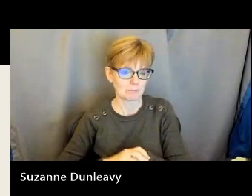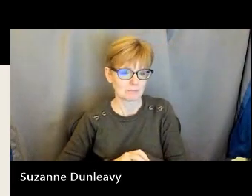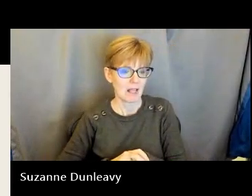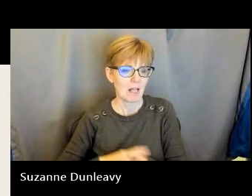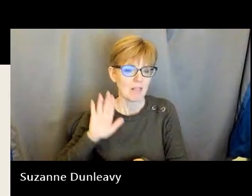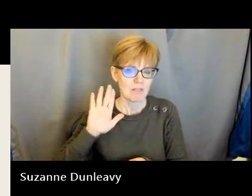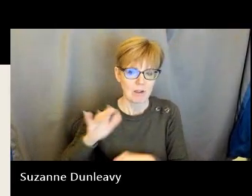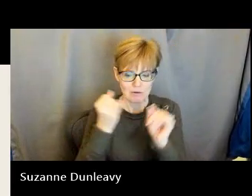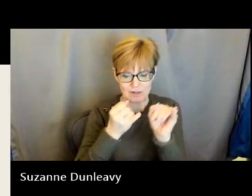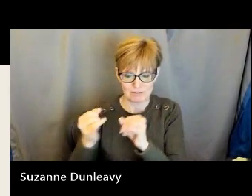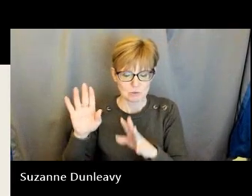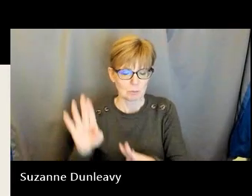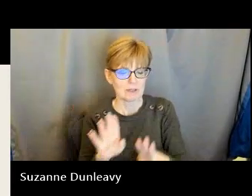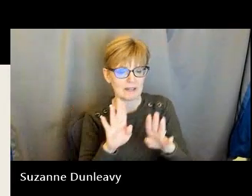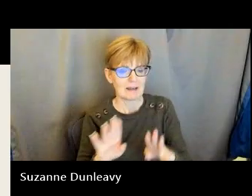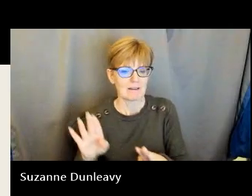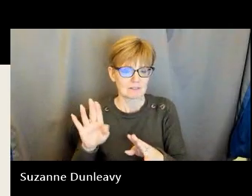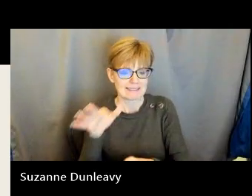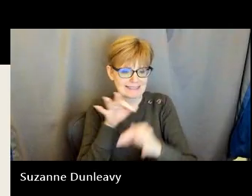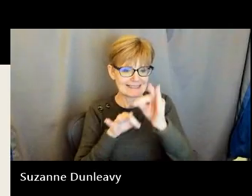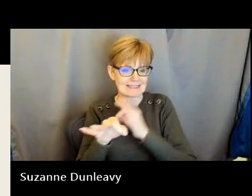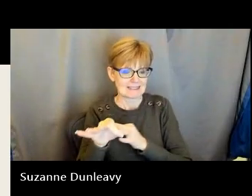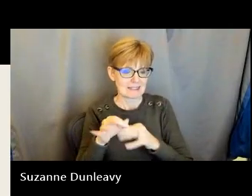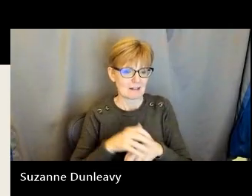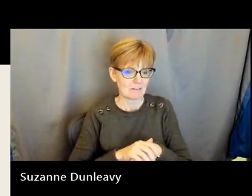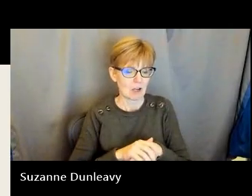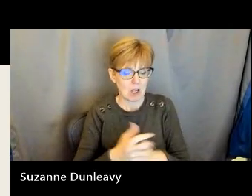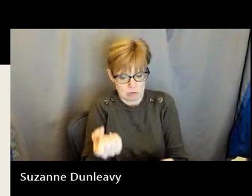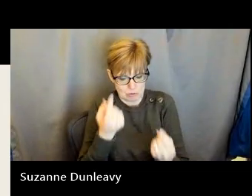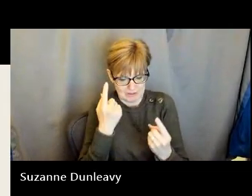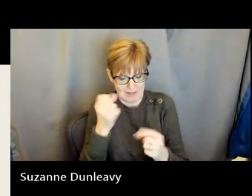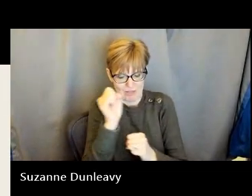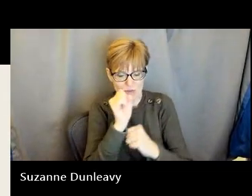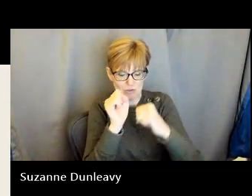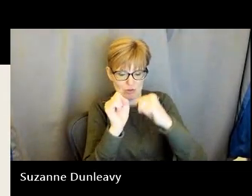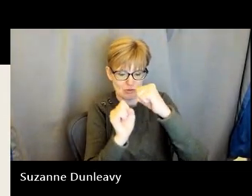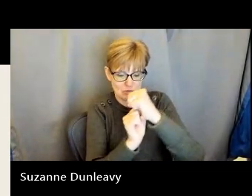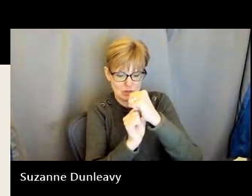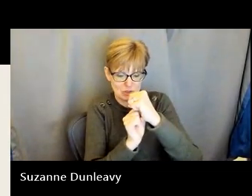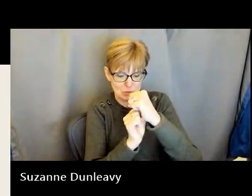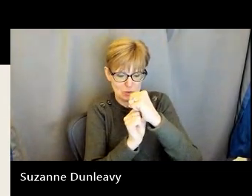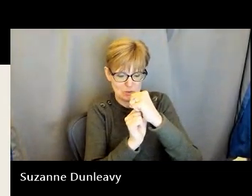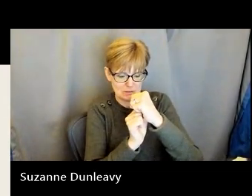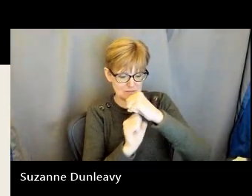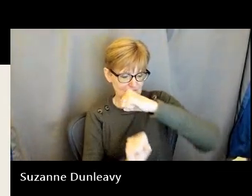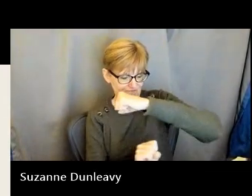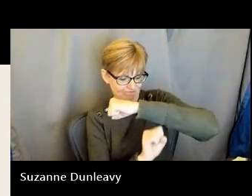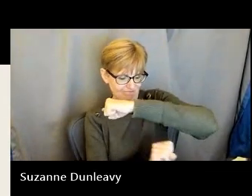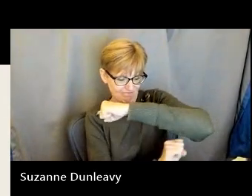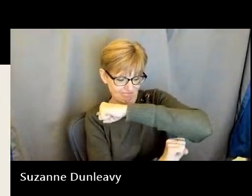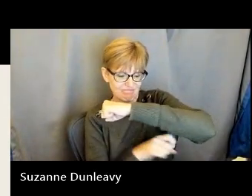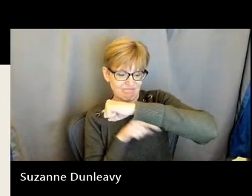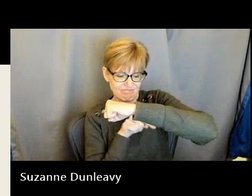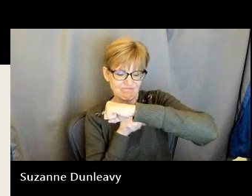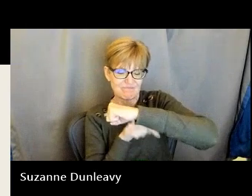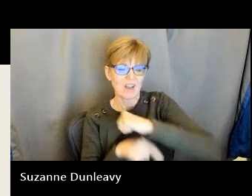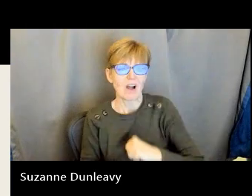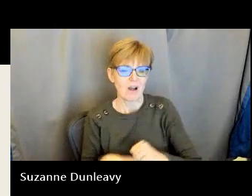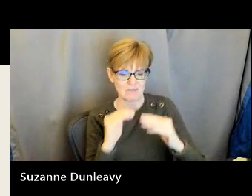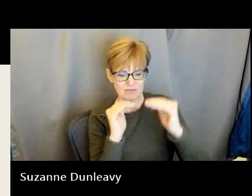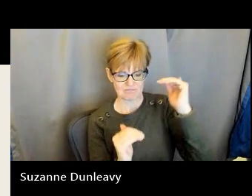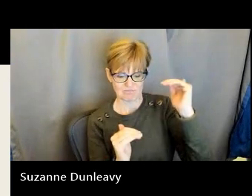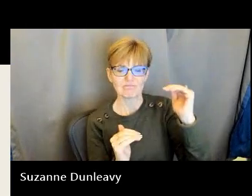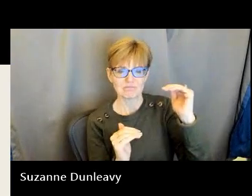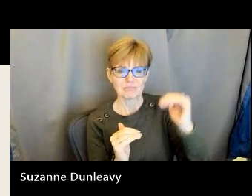rather than recognizing the structural nature of those disparities. So, as E.D. Lassiter said in his